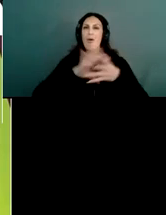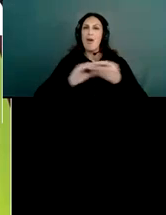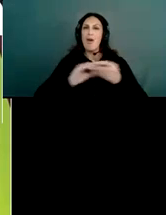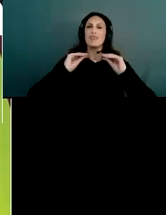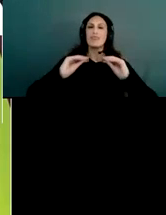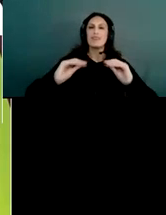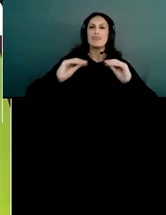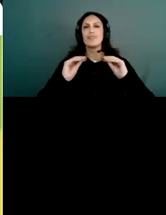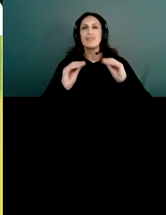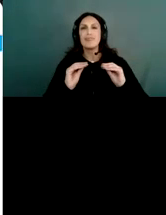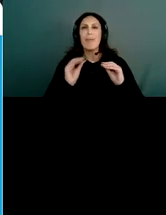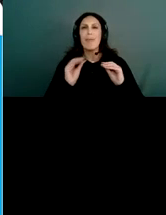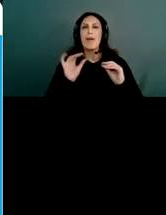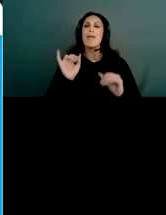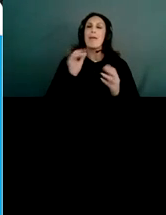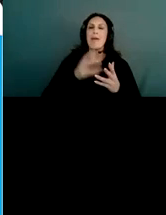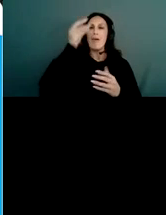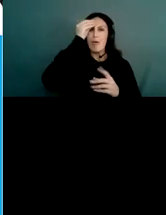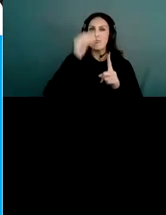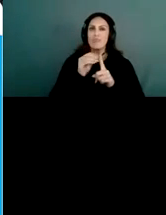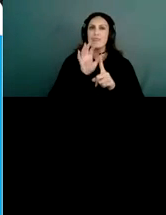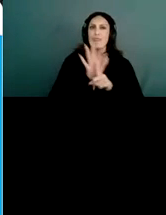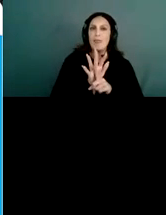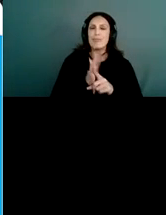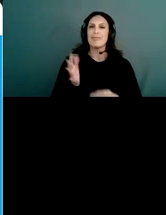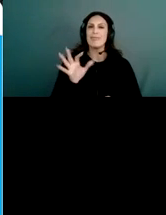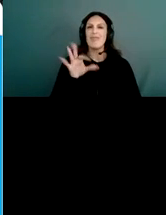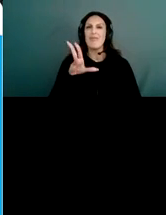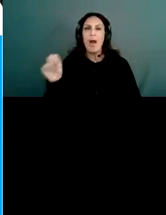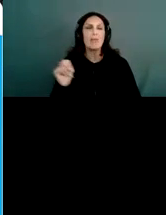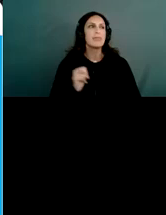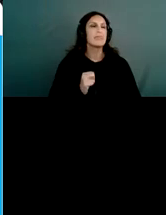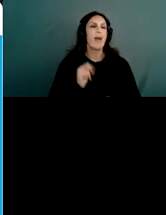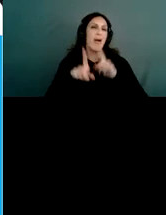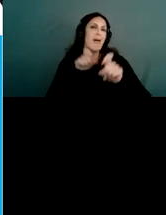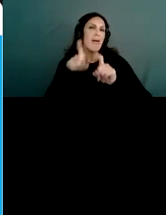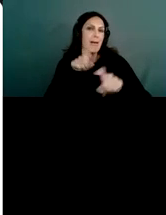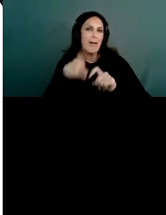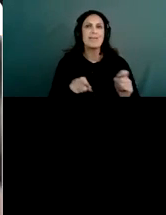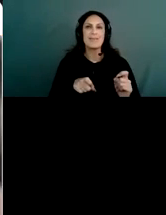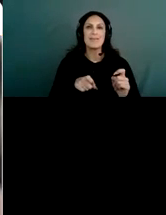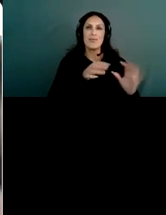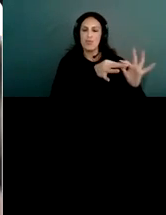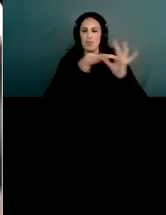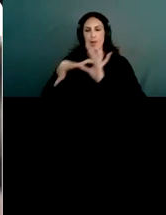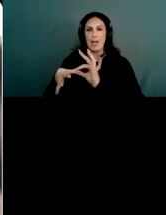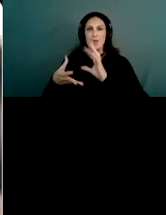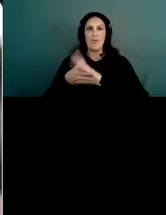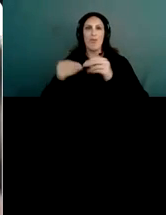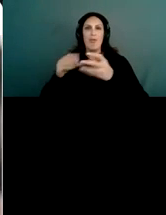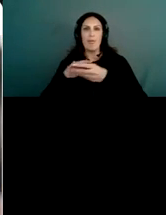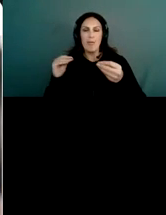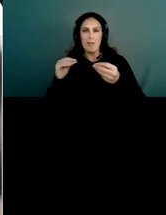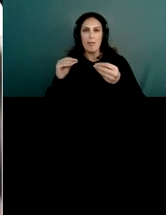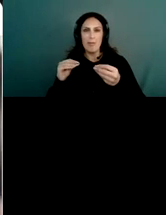sparkling elements which, when selected, will play a fun fact related to the level theme. These fun facts engage the student